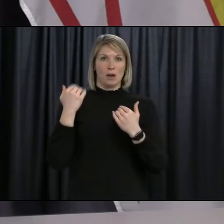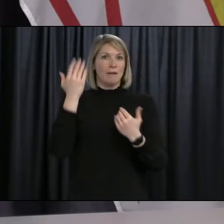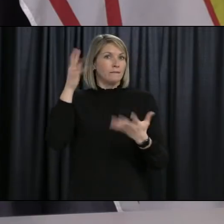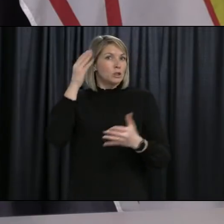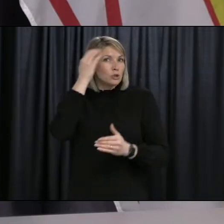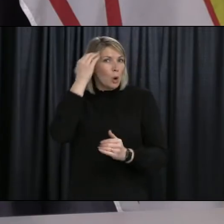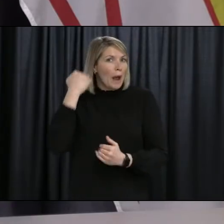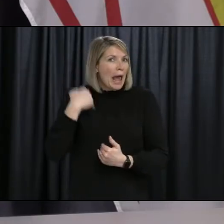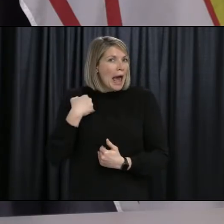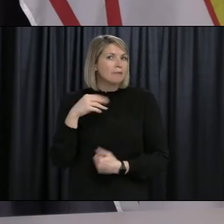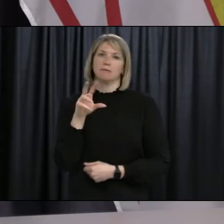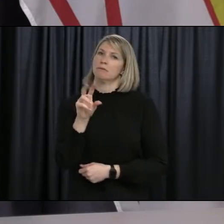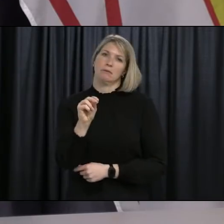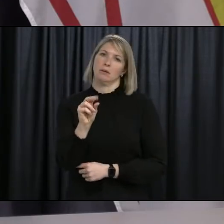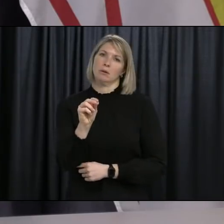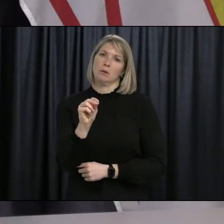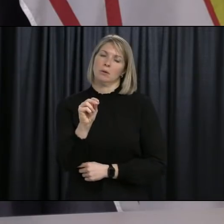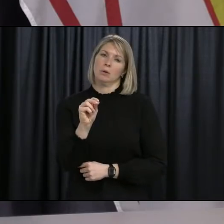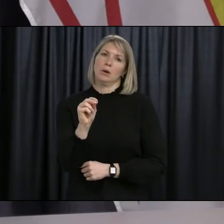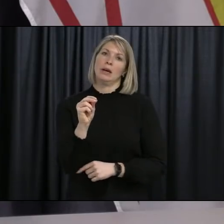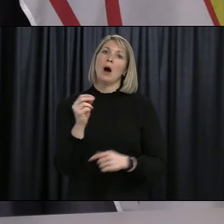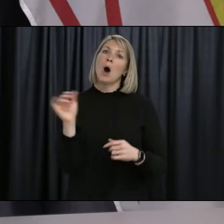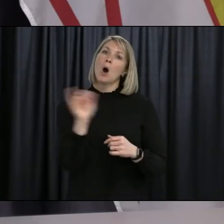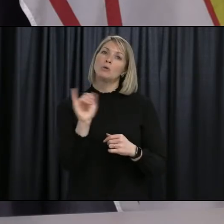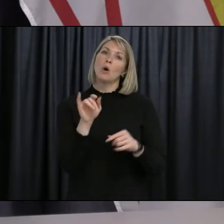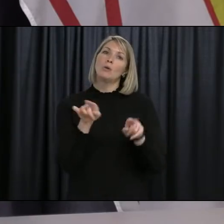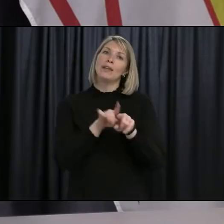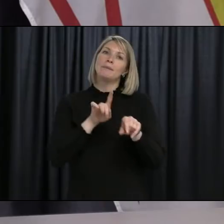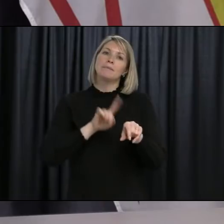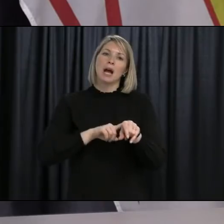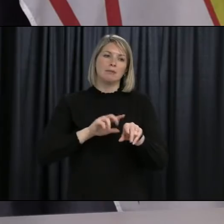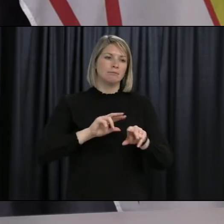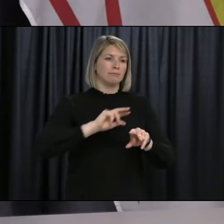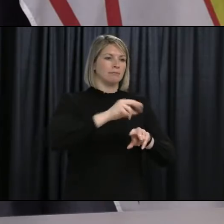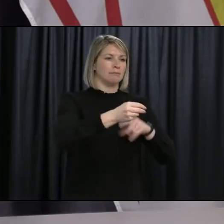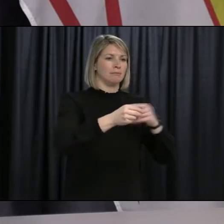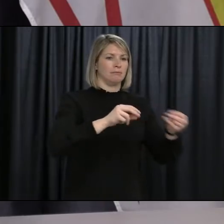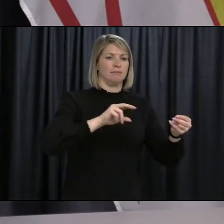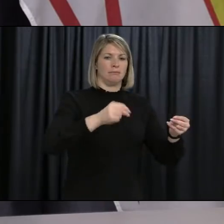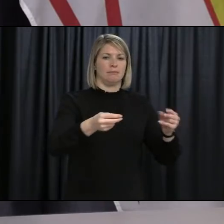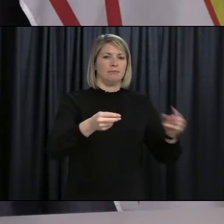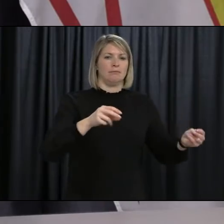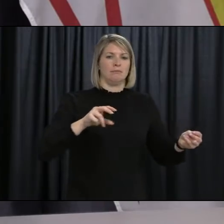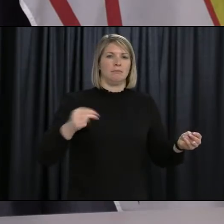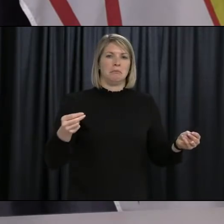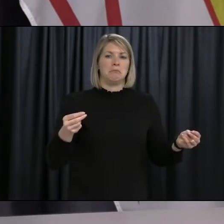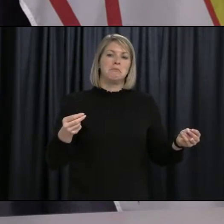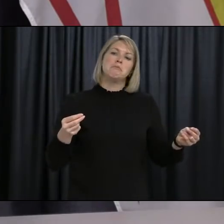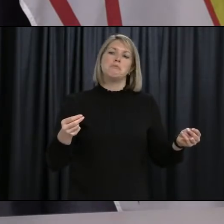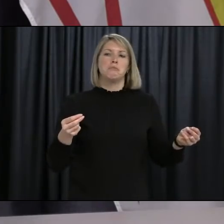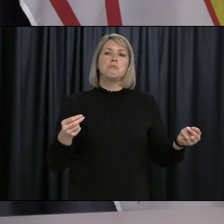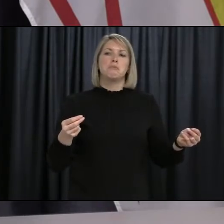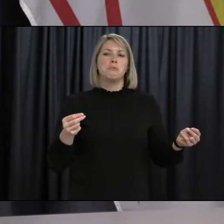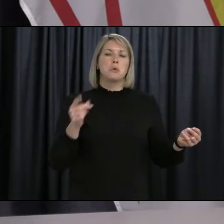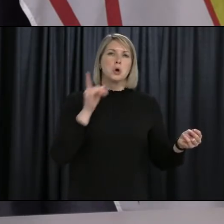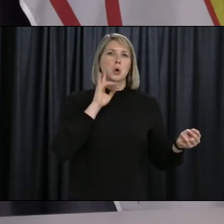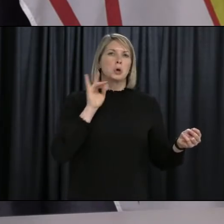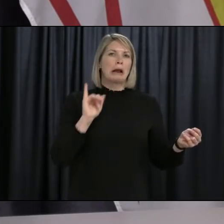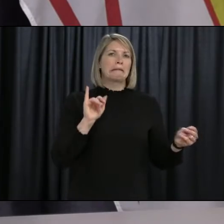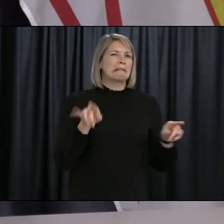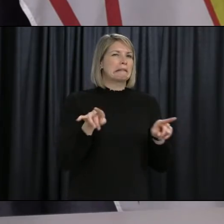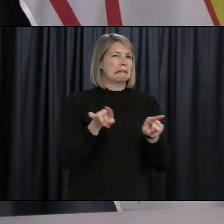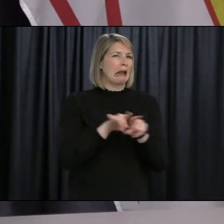the spread that we're seeing is not in keeping with what we've heard to be,